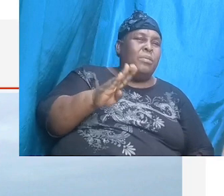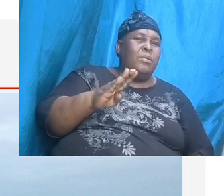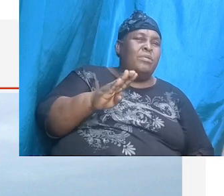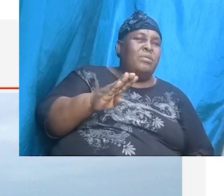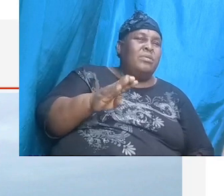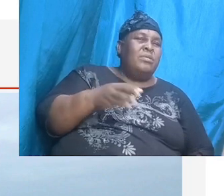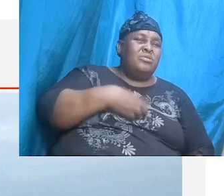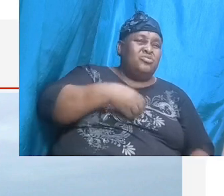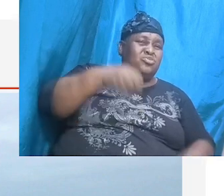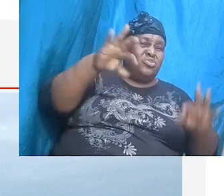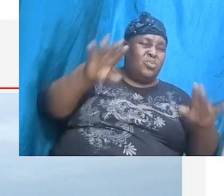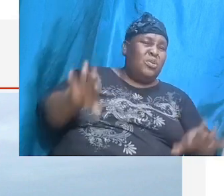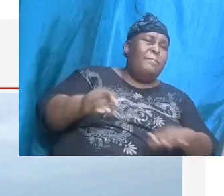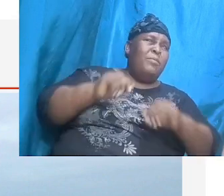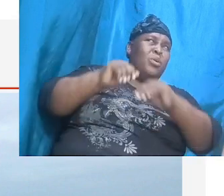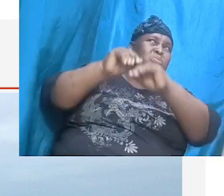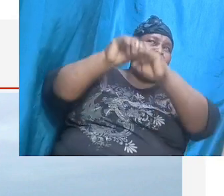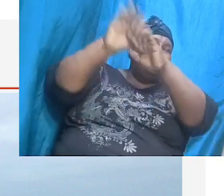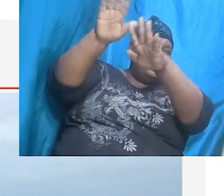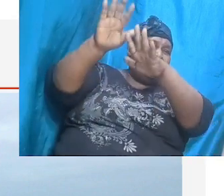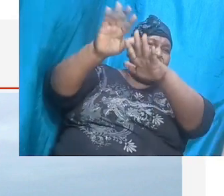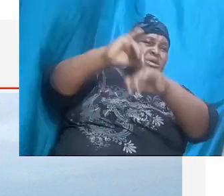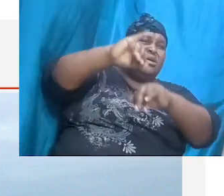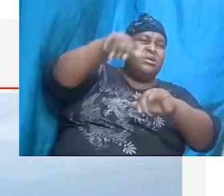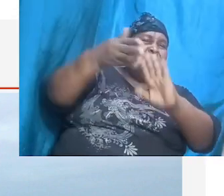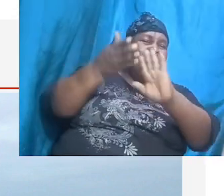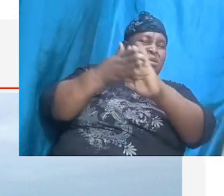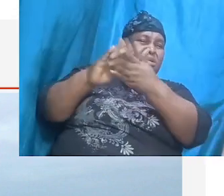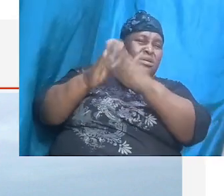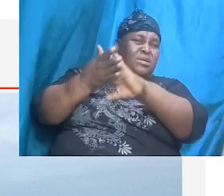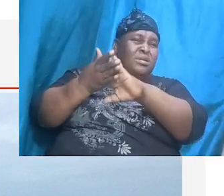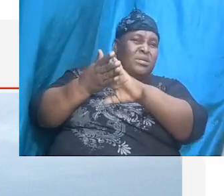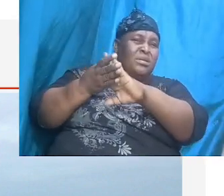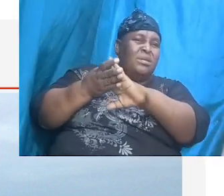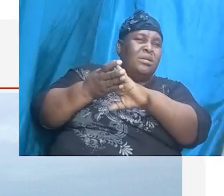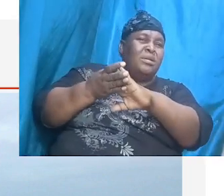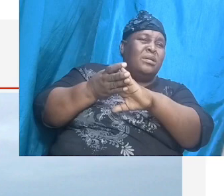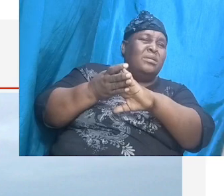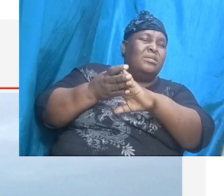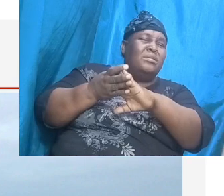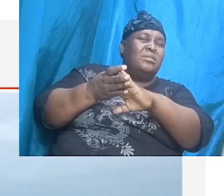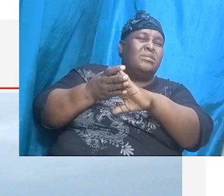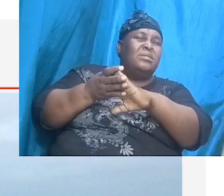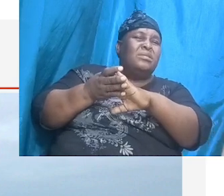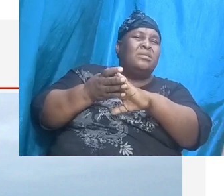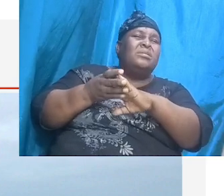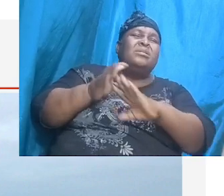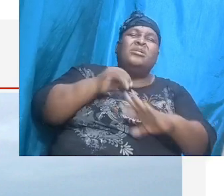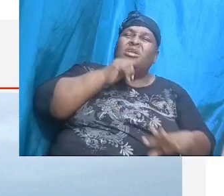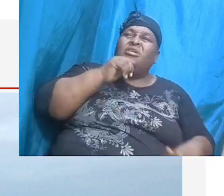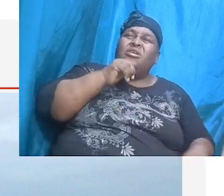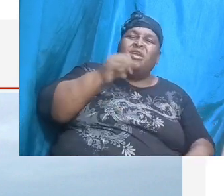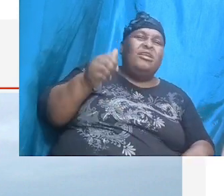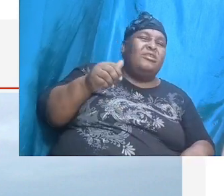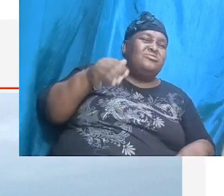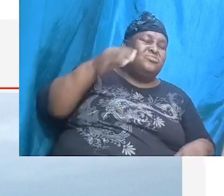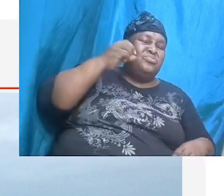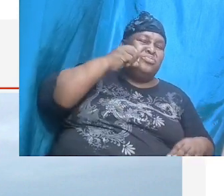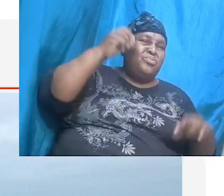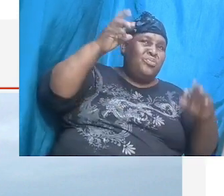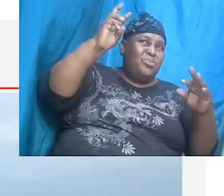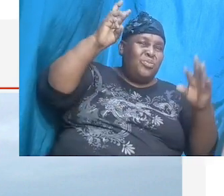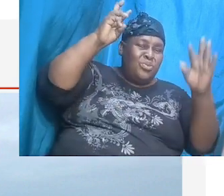anything about Jerusalem and Palestine and that area, there is not very rainy. Amen. But you have